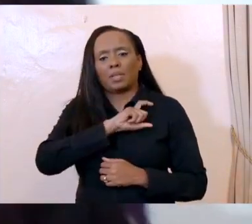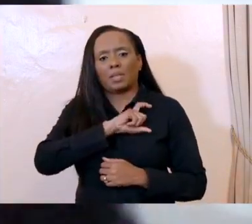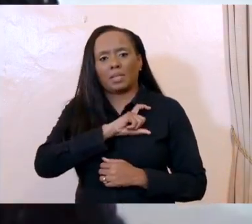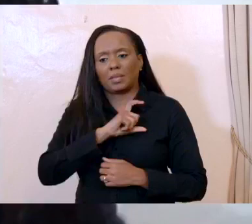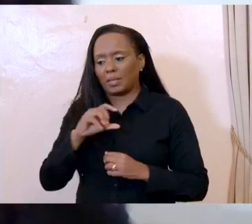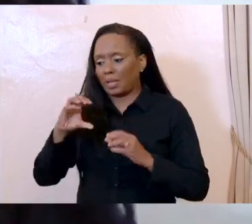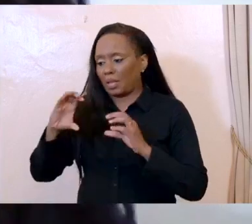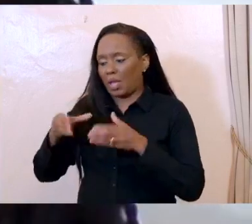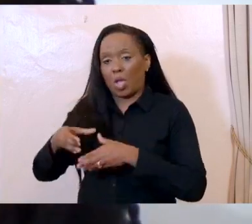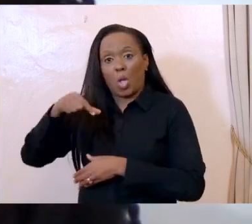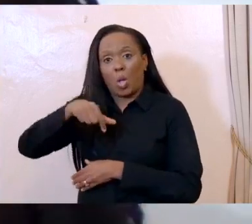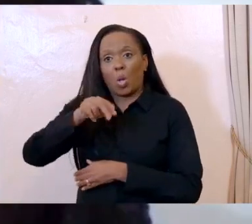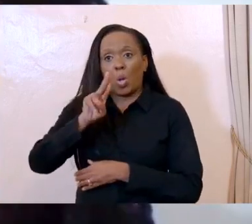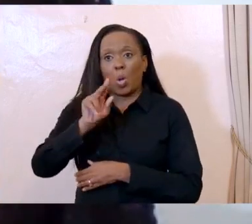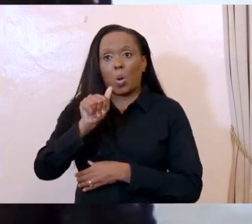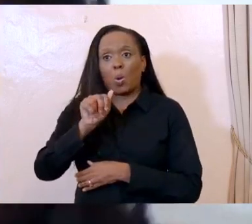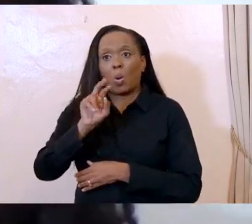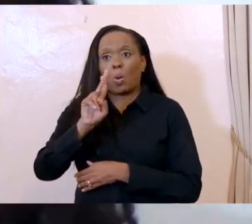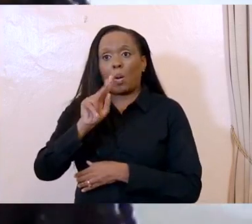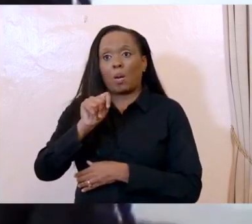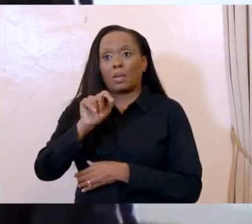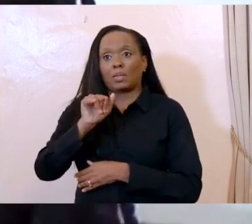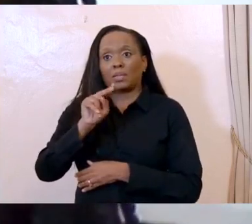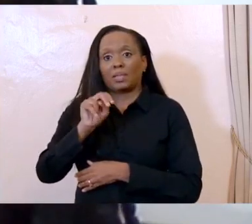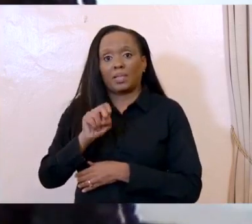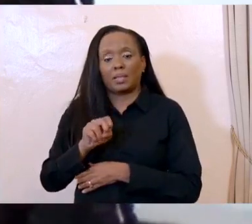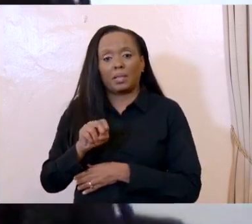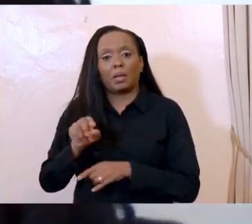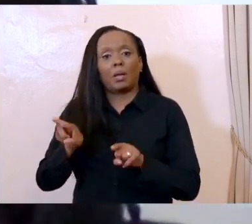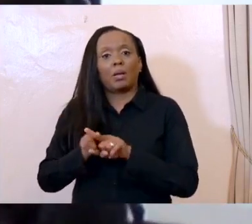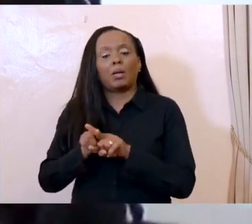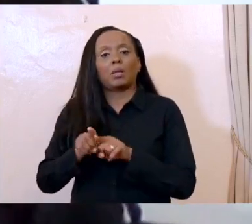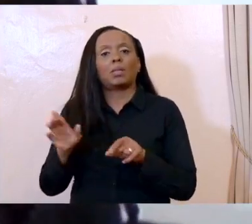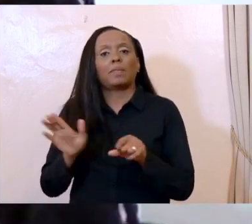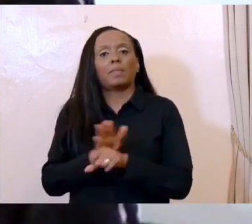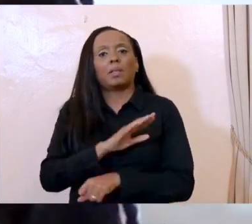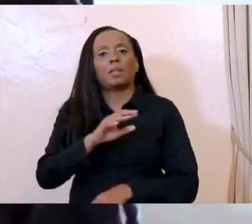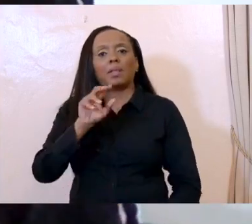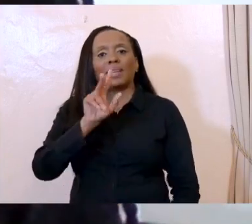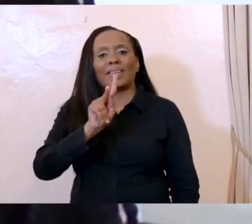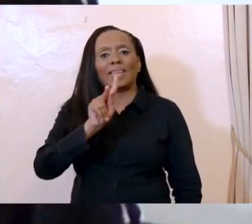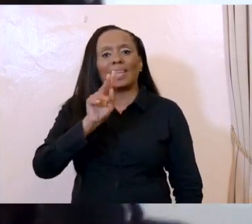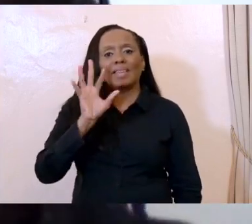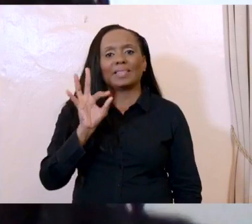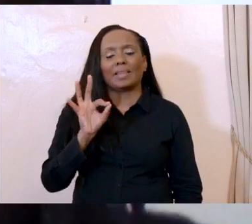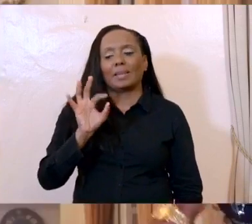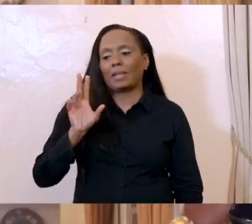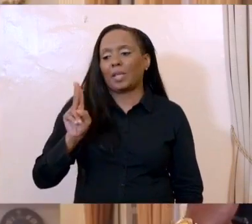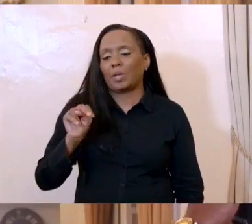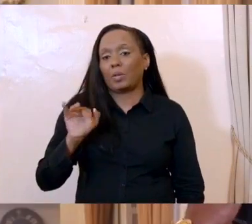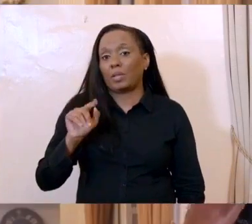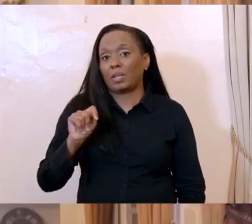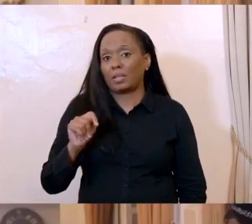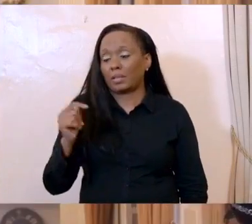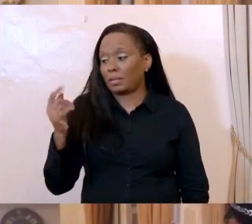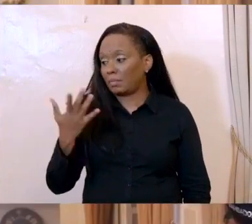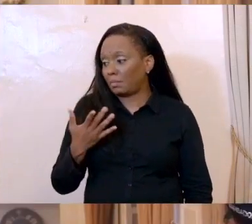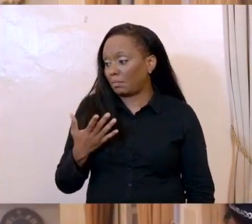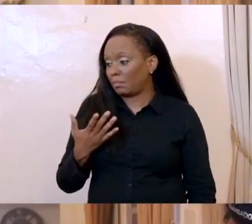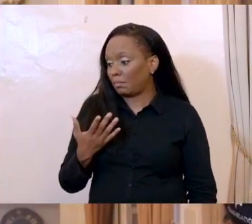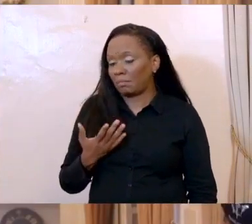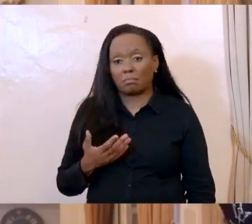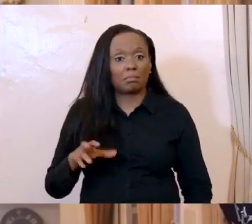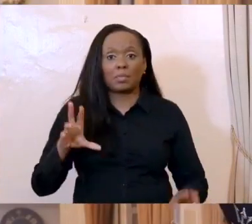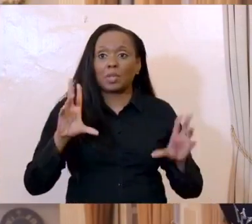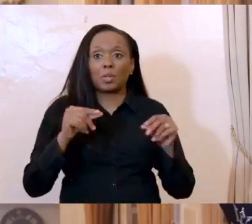quarantine, including the interrogating unit. Do you know this? Can you give us any information, please? No, I